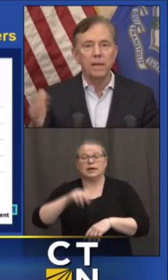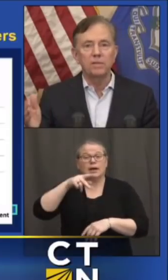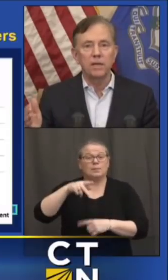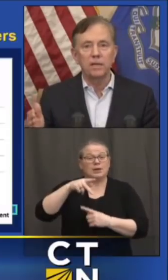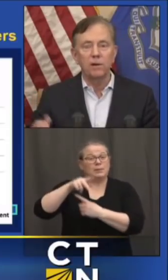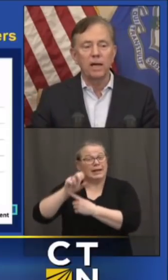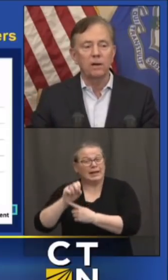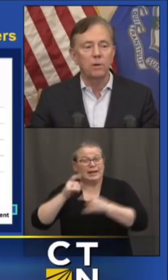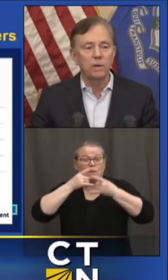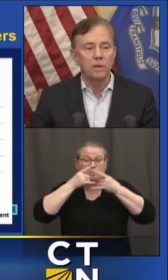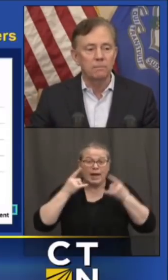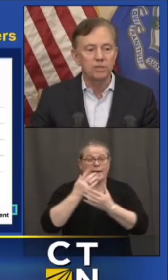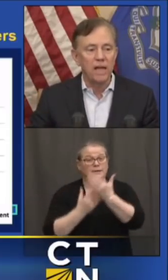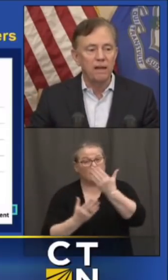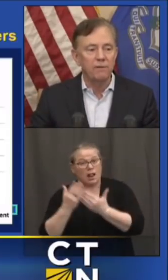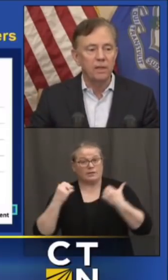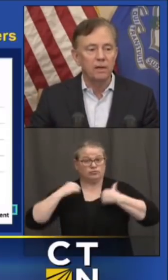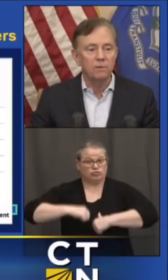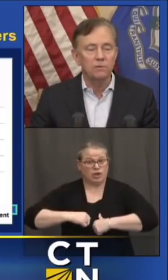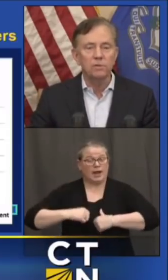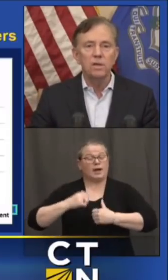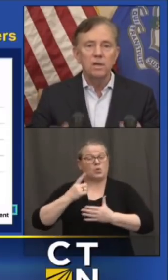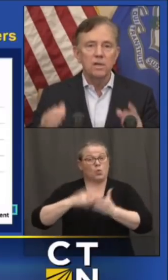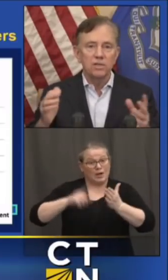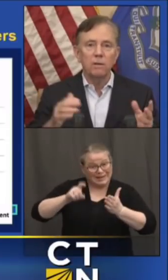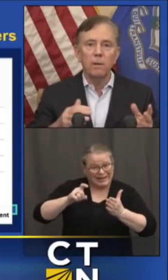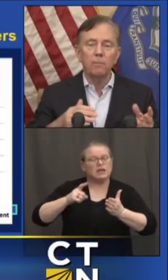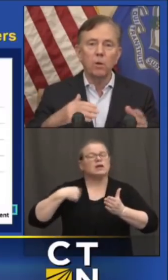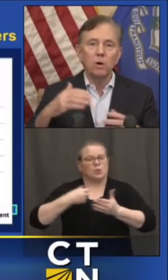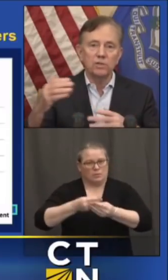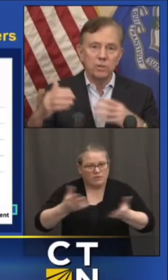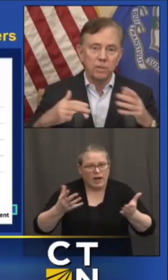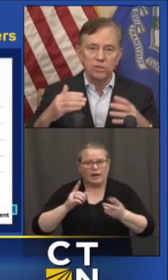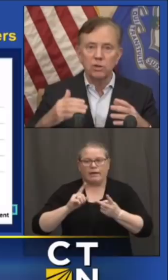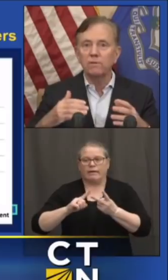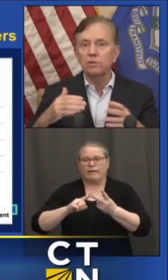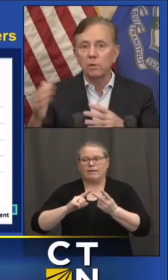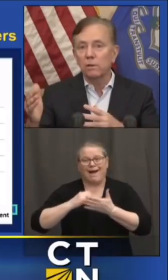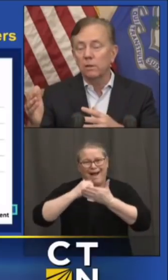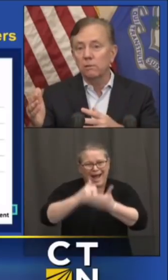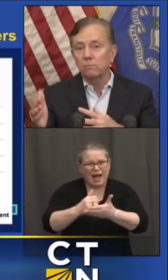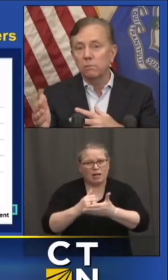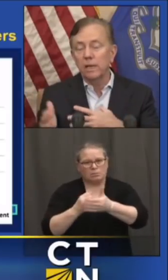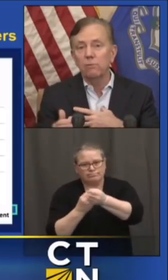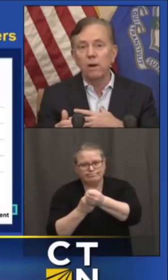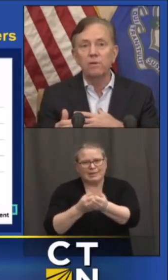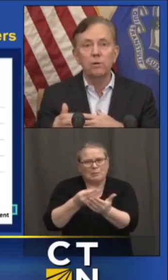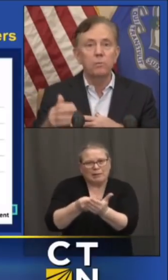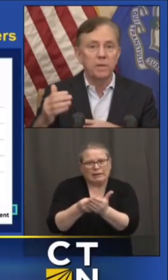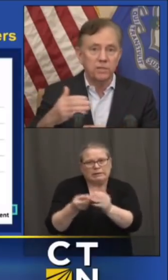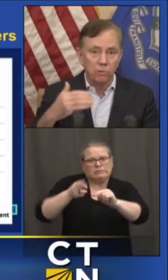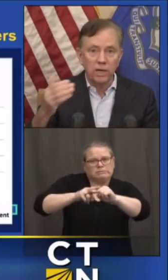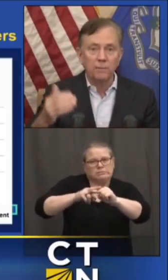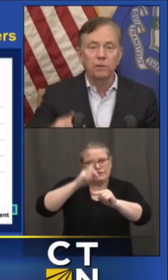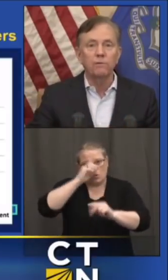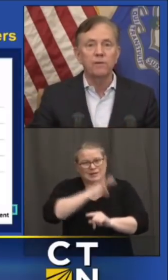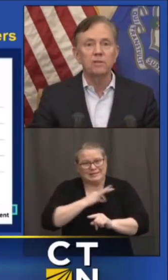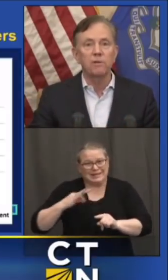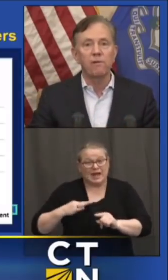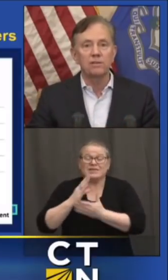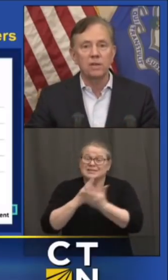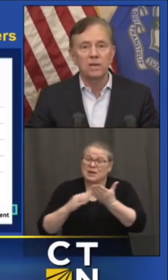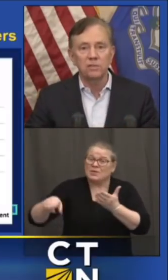help them maintain their adequate staffing levels. Some of them lost some of the service-related revenue because they weren't able to